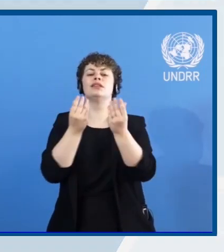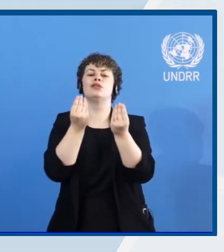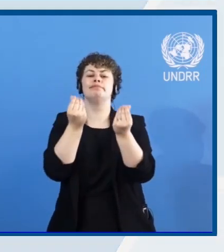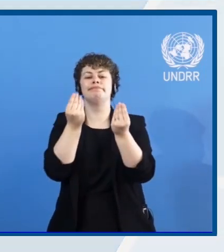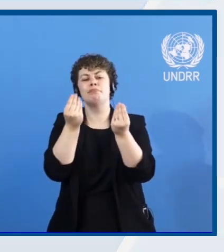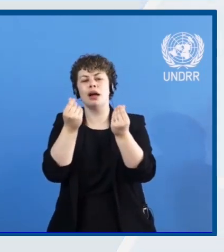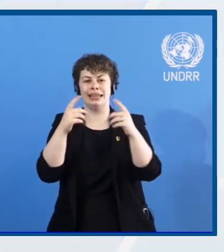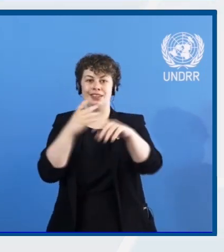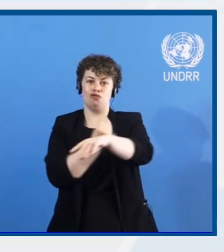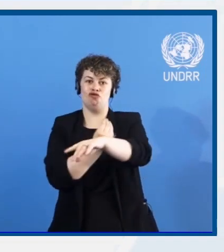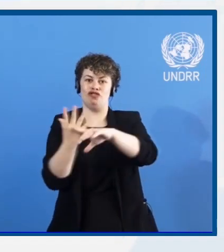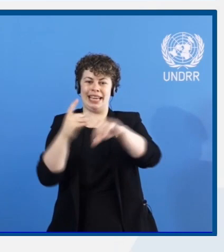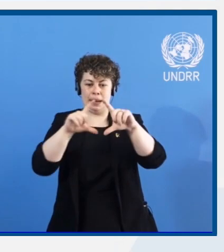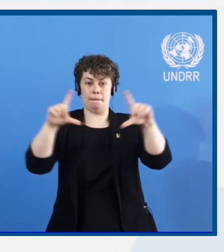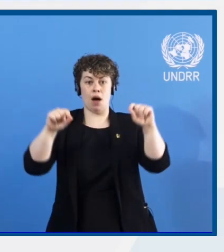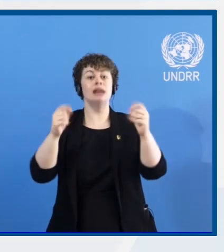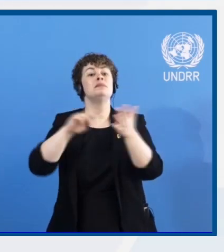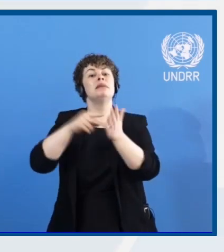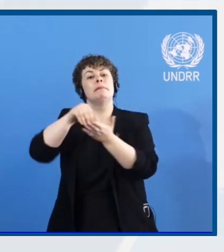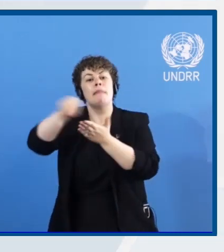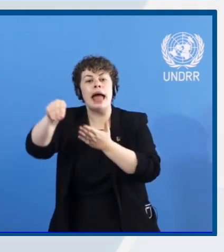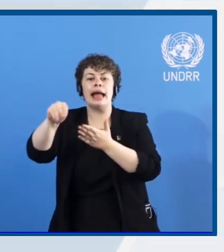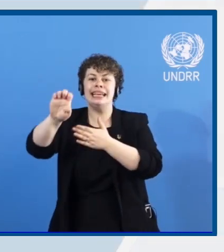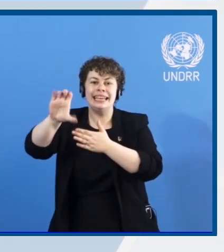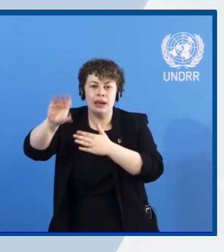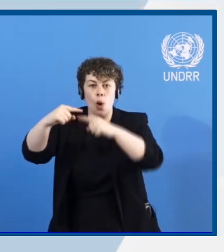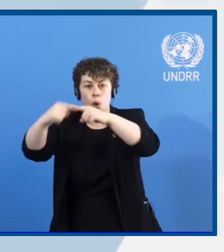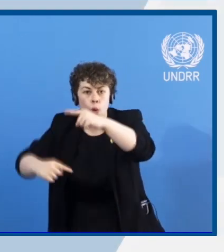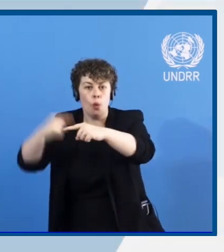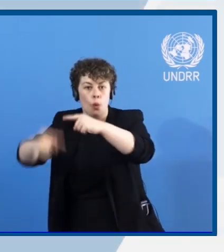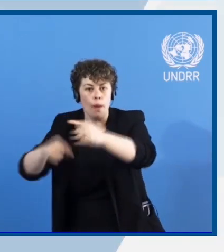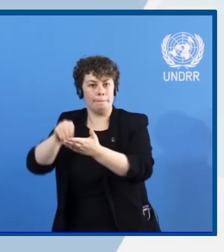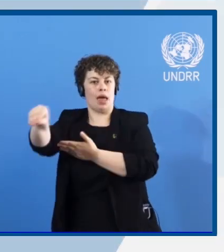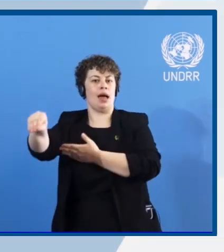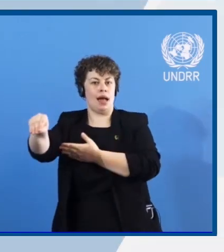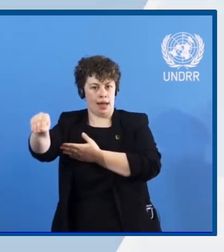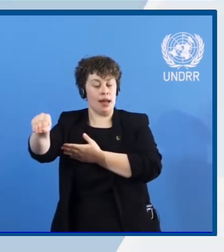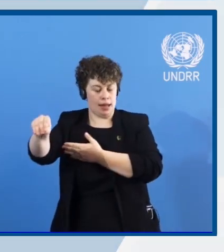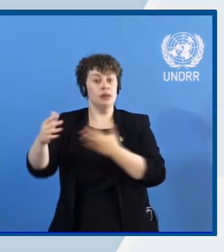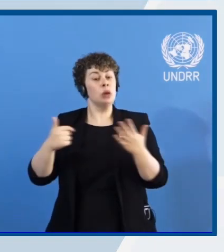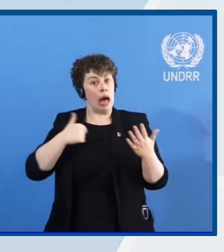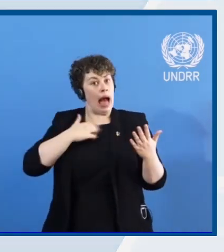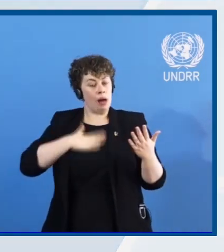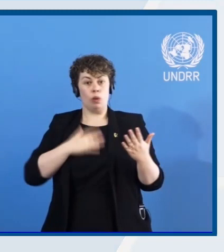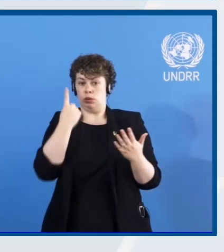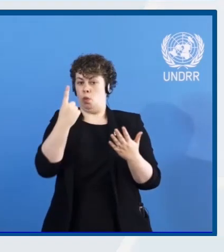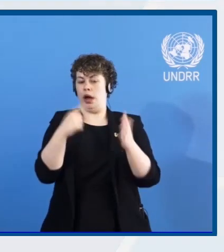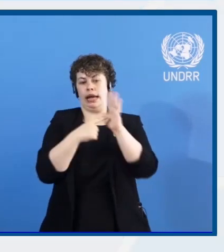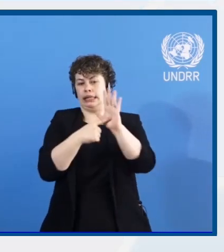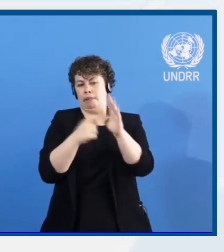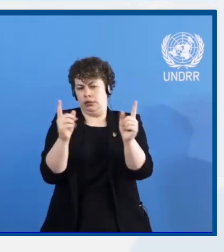reducing fossil fuel subsidies. So one example I would like to bring, very